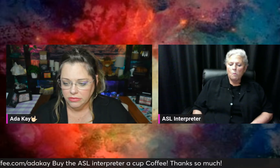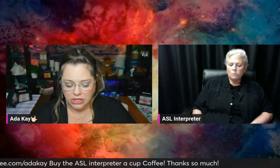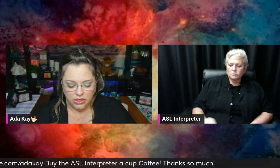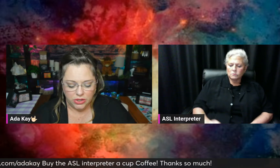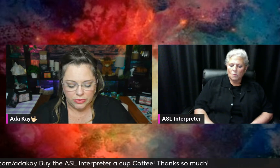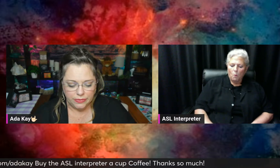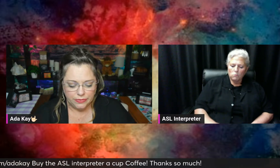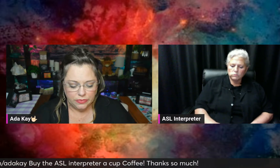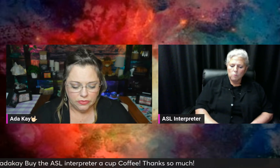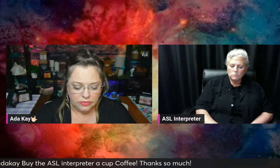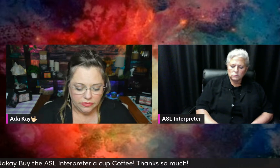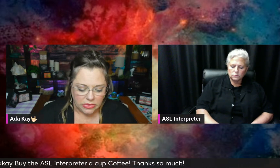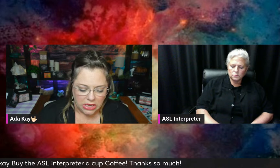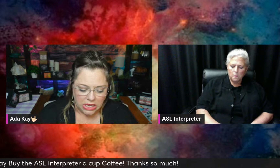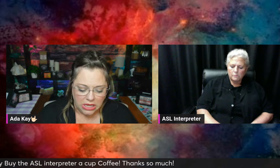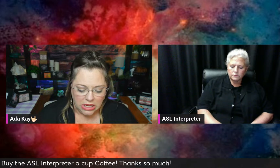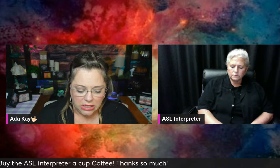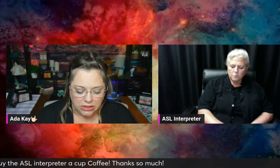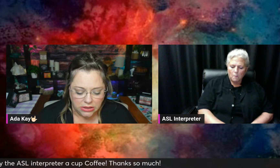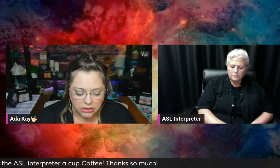back. Didn't know.